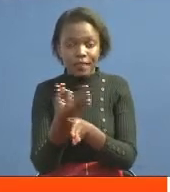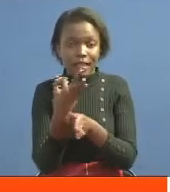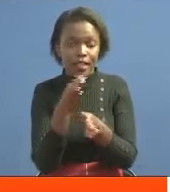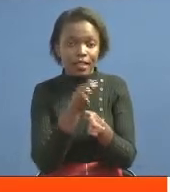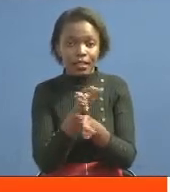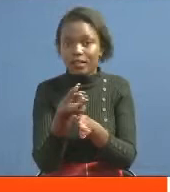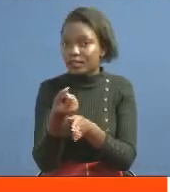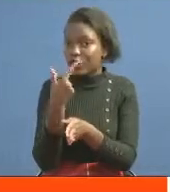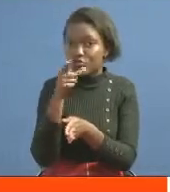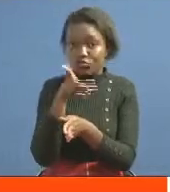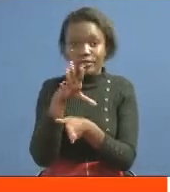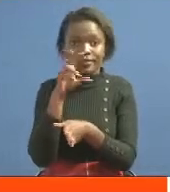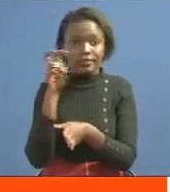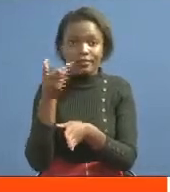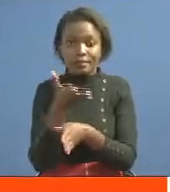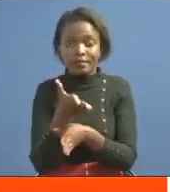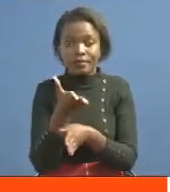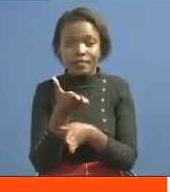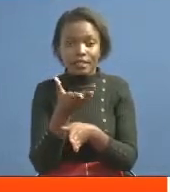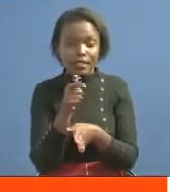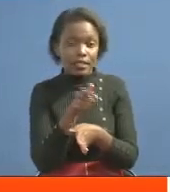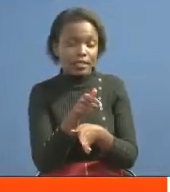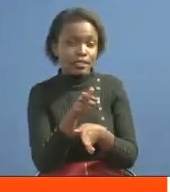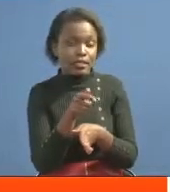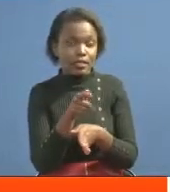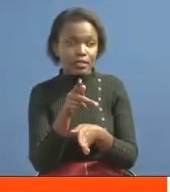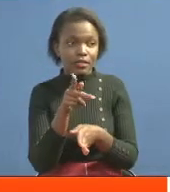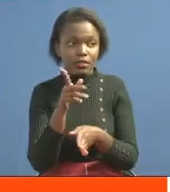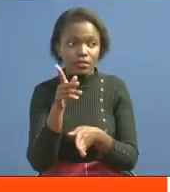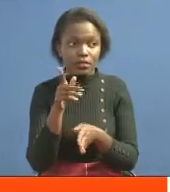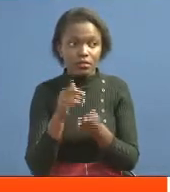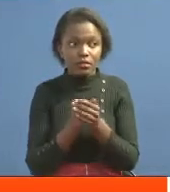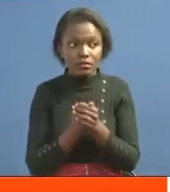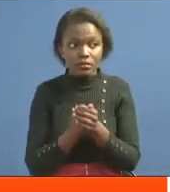drugs are what you are seeing here. We call this DTG.